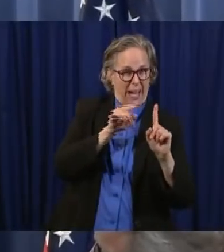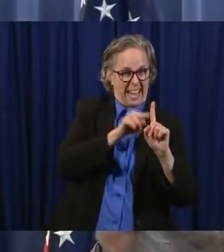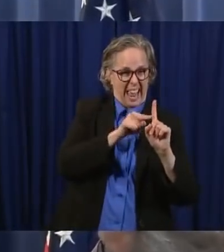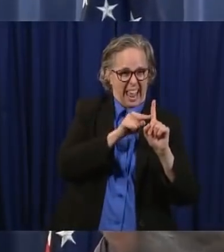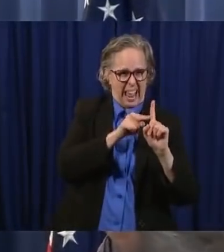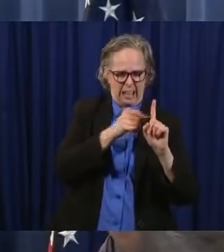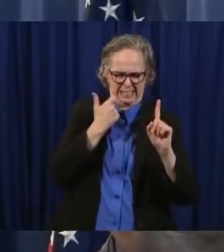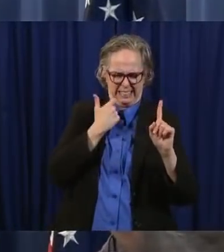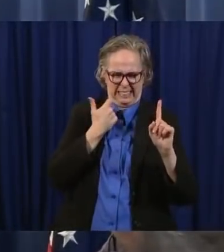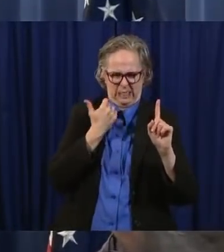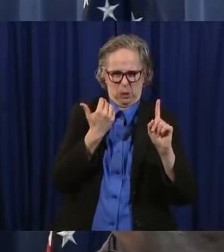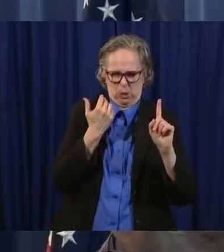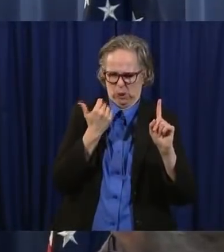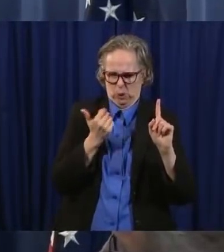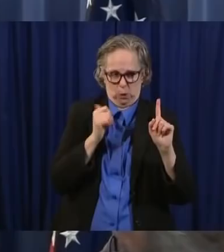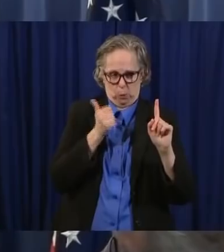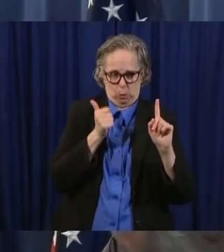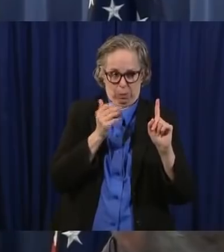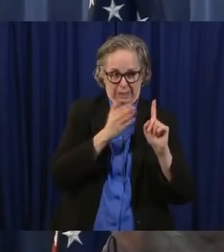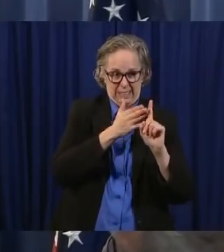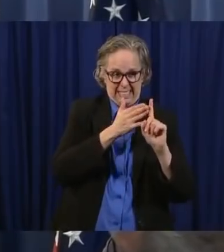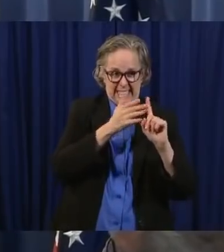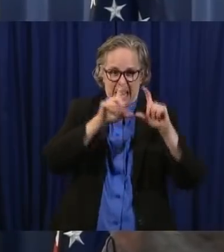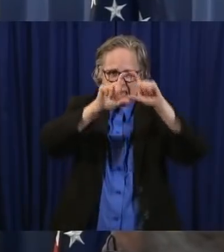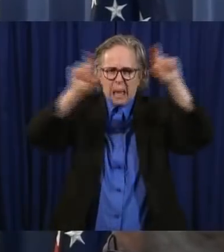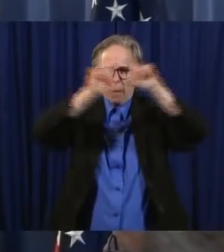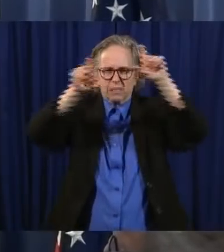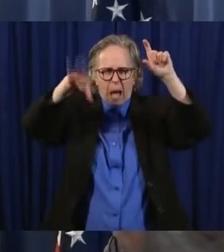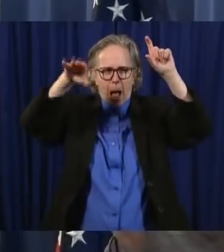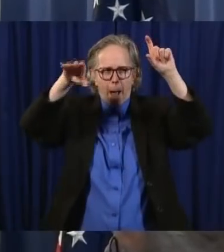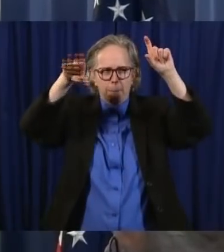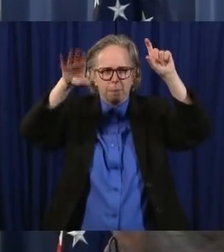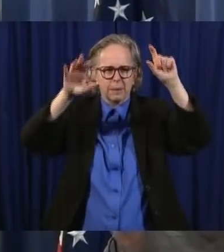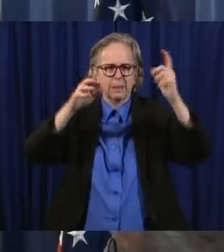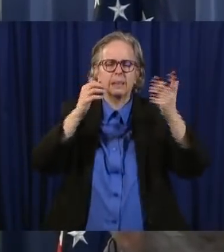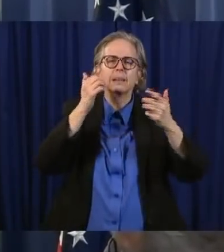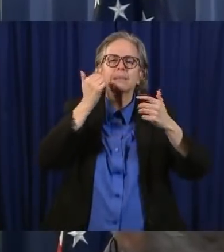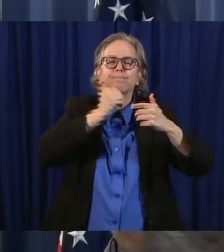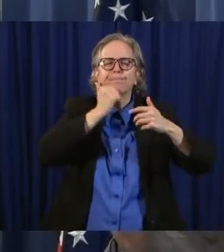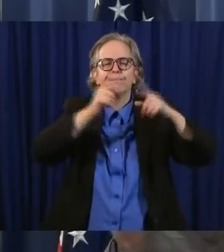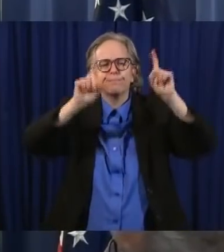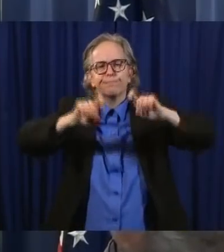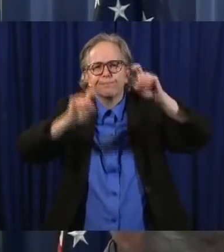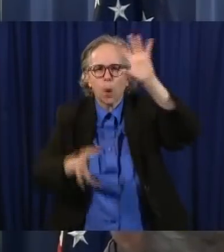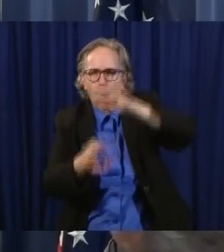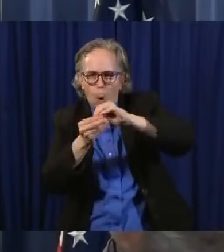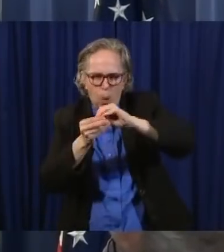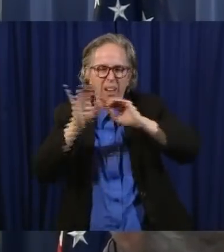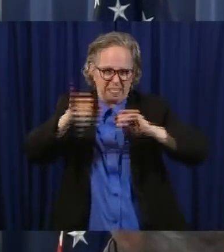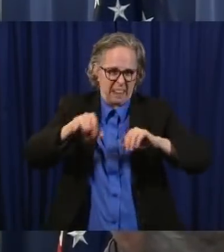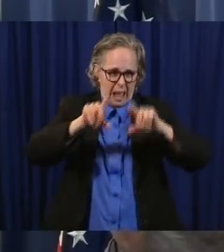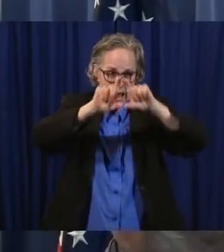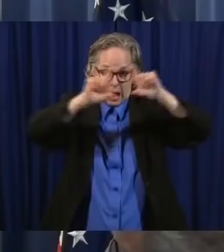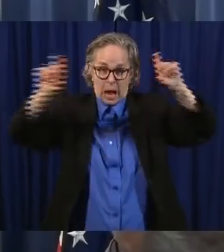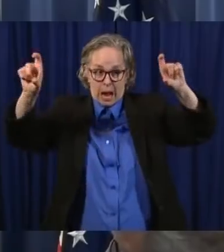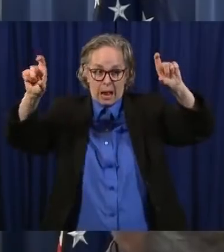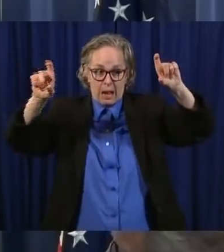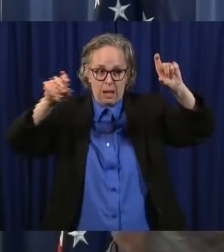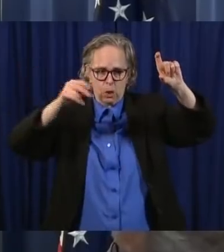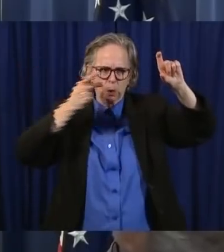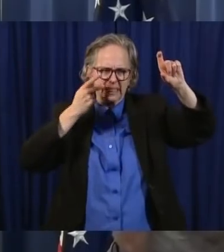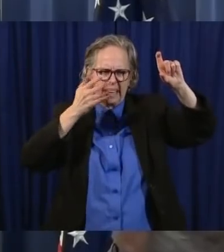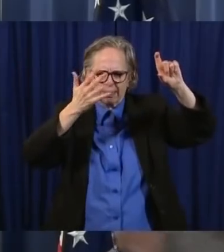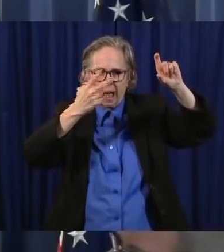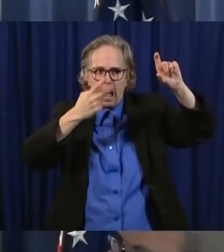daily testing totals. And you'll see each week from then where we go. So